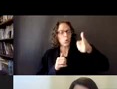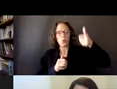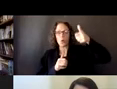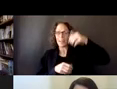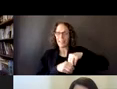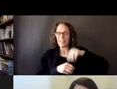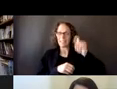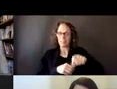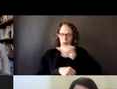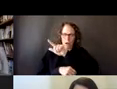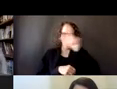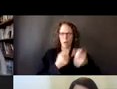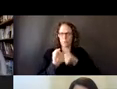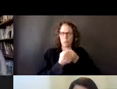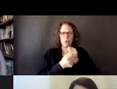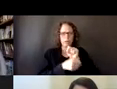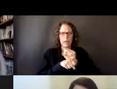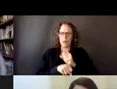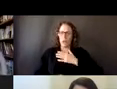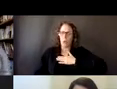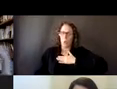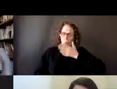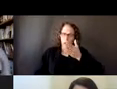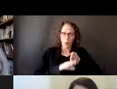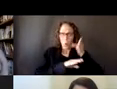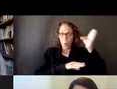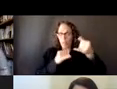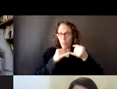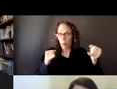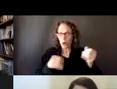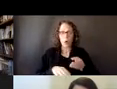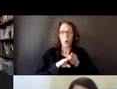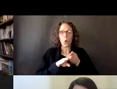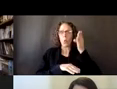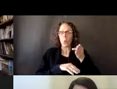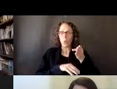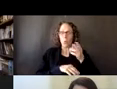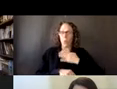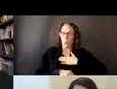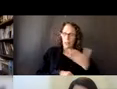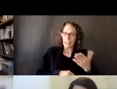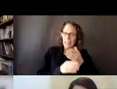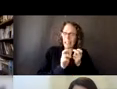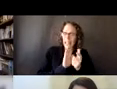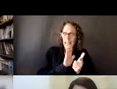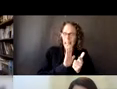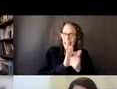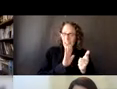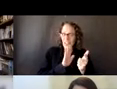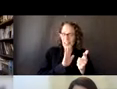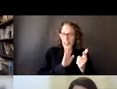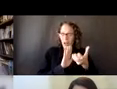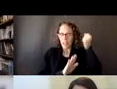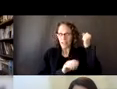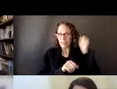the point that they were willing to cross the Mexican border illegally to retrieve people that were by all laws and